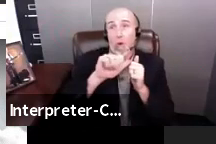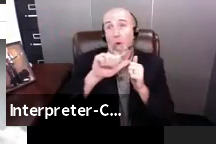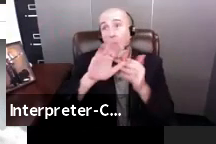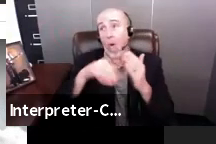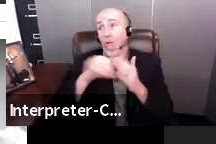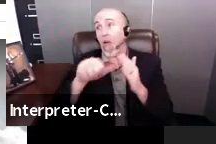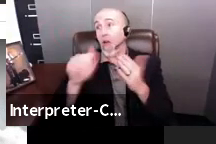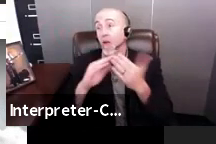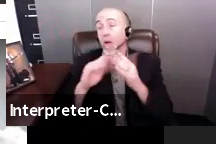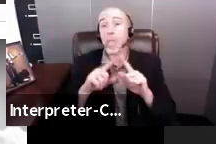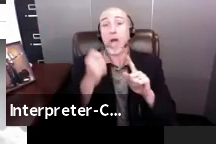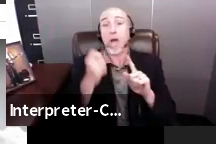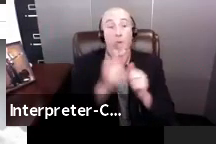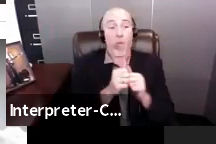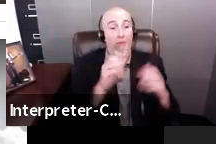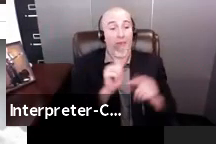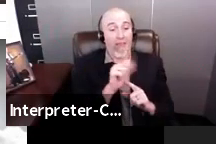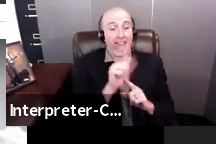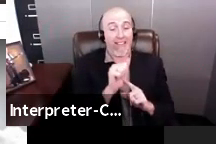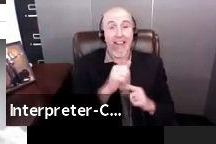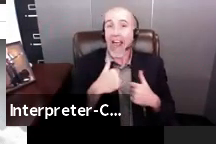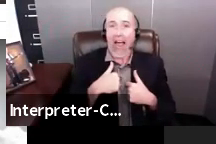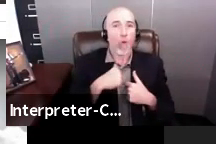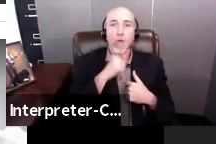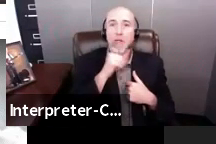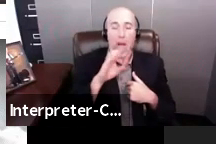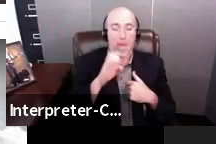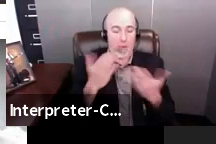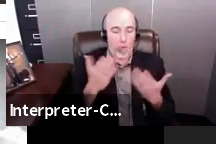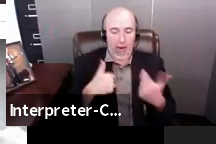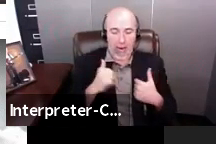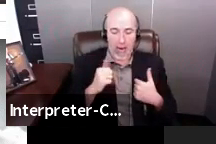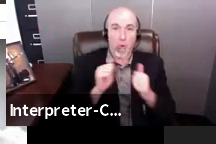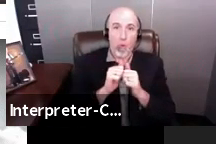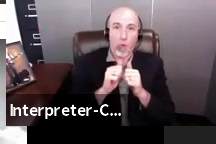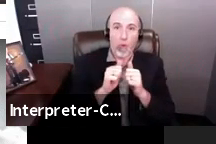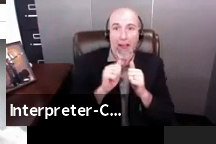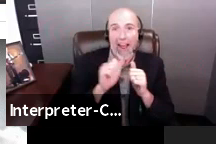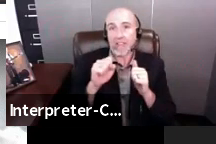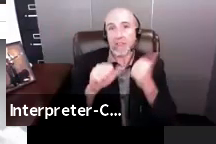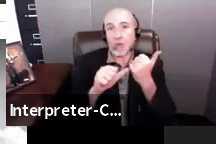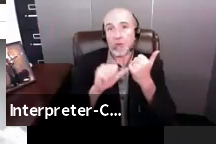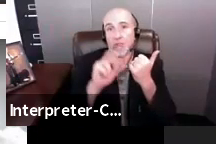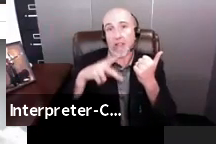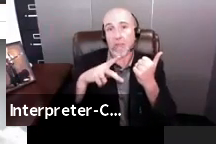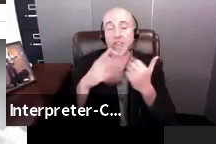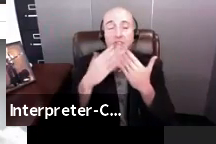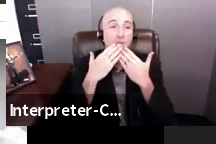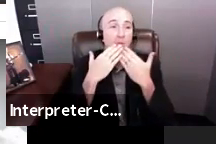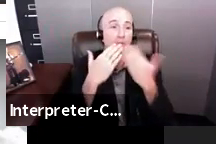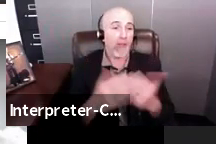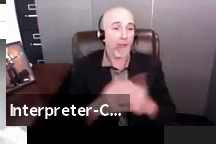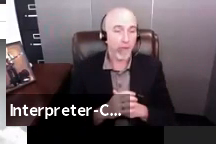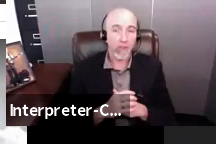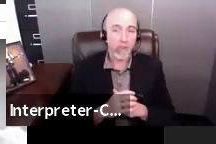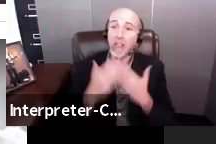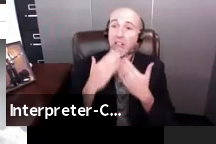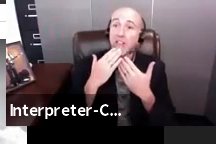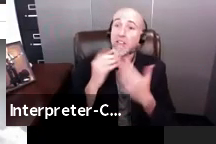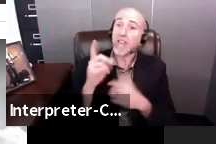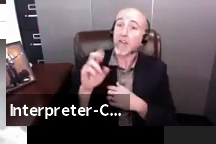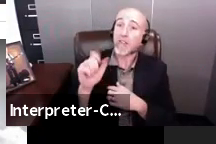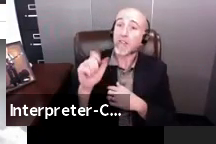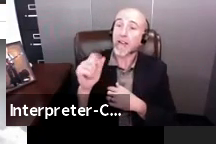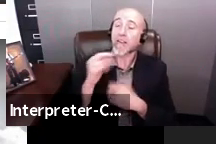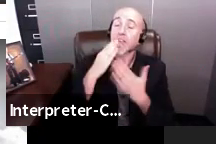but without the ADA, I would not be where I am now as an associate vice president. Thank you. Dr. Selden, thank you for your leadership